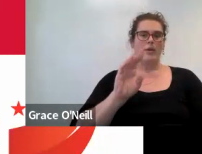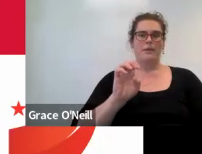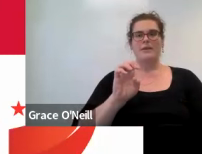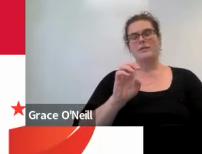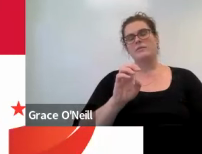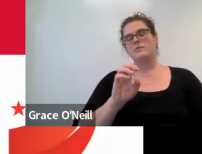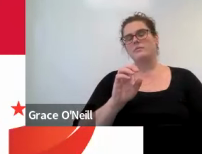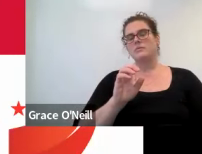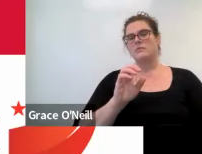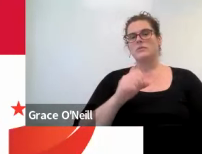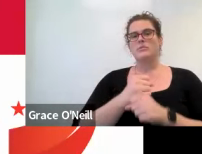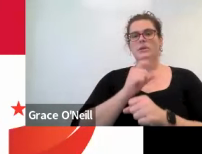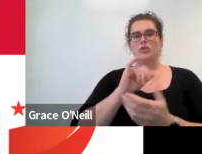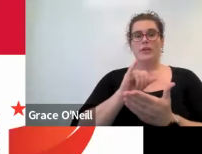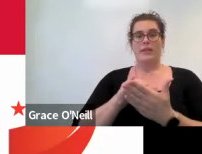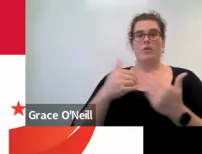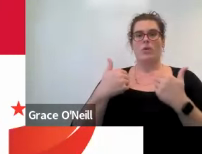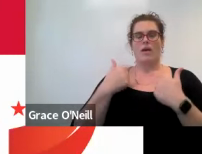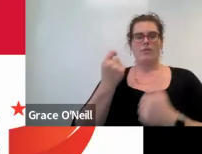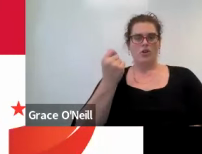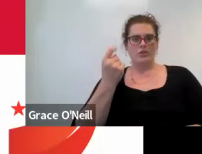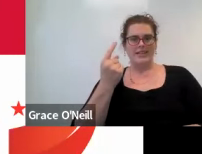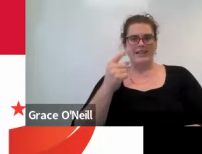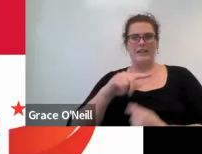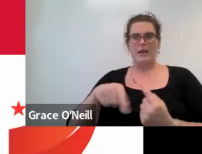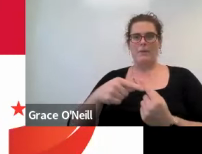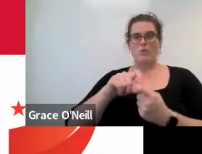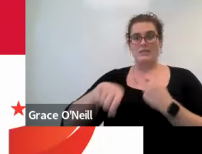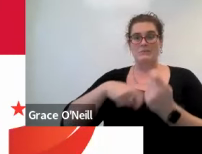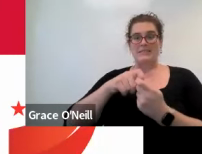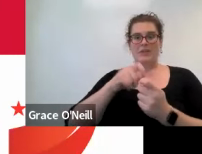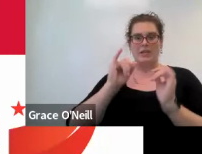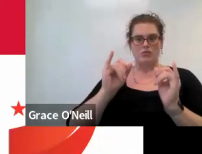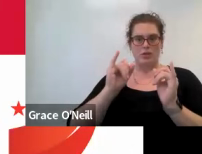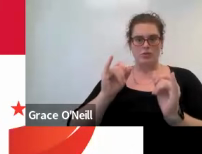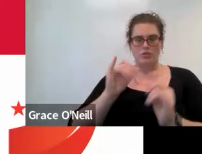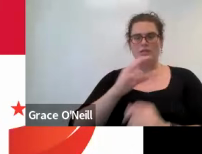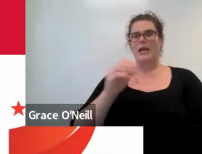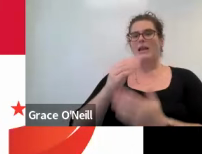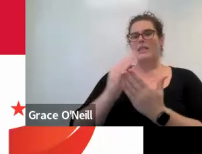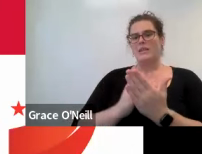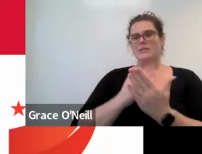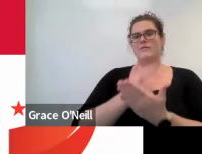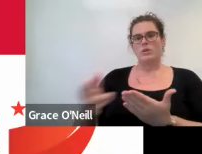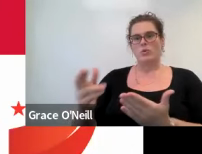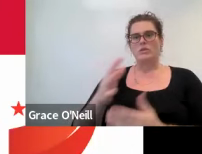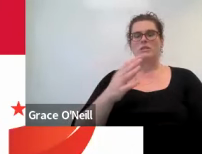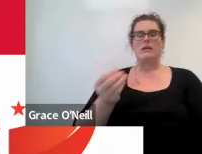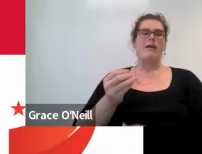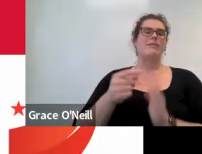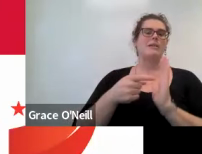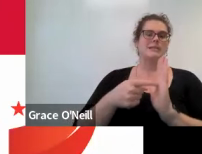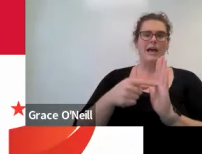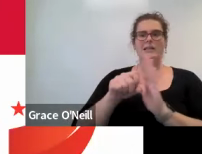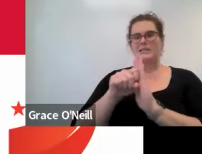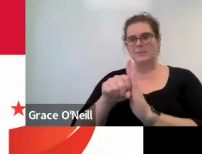to ensure that there's an understanding of specific instructions, lists of resources, and signs and symptoms. And this